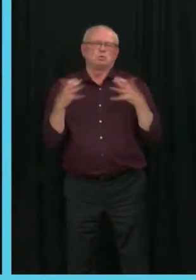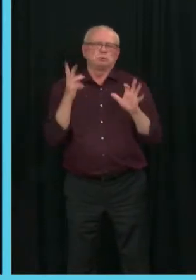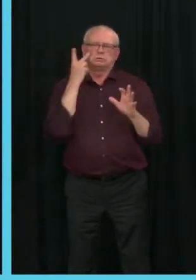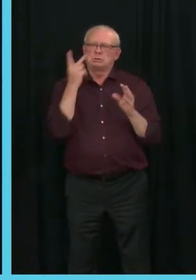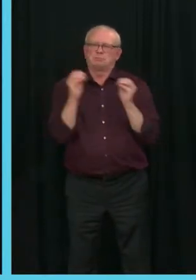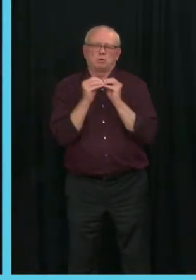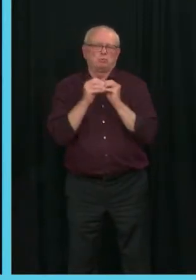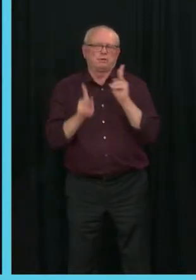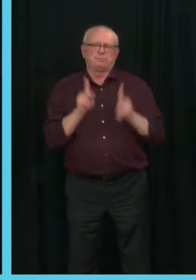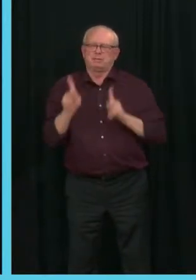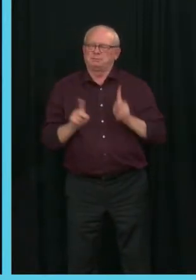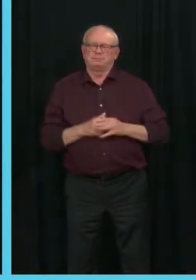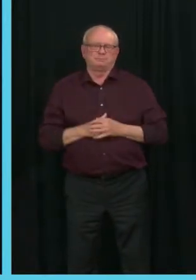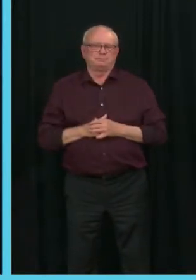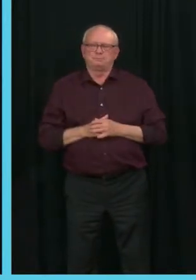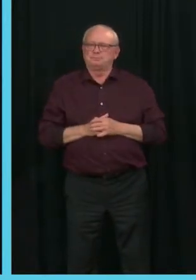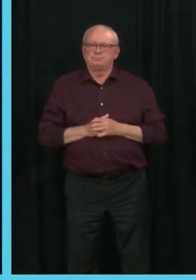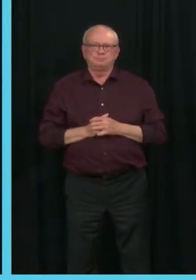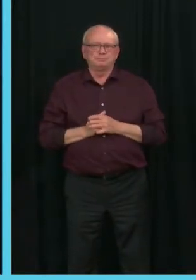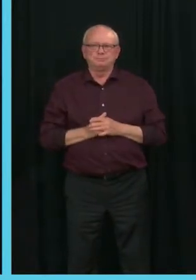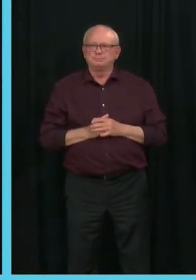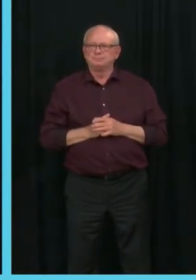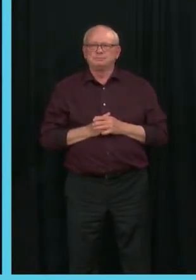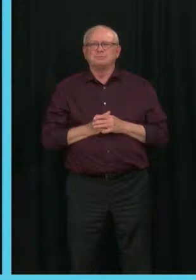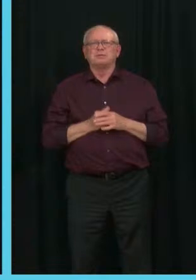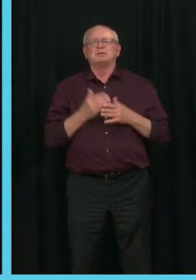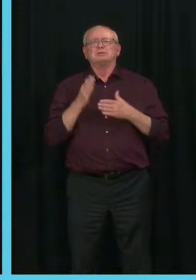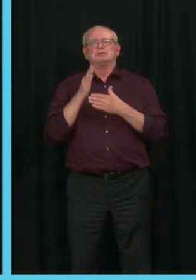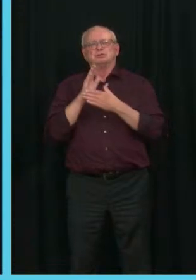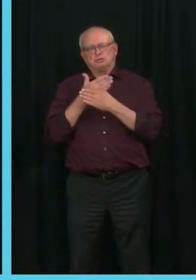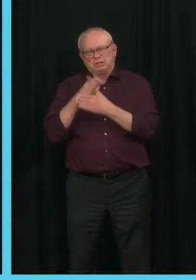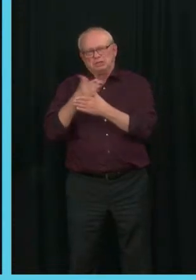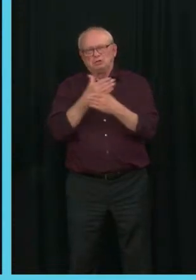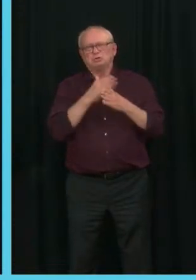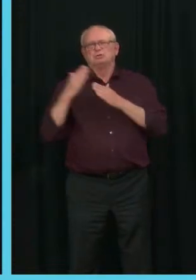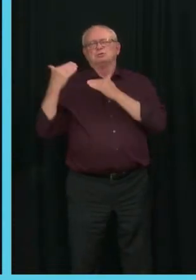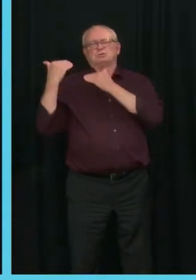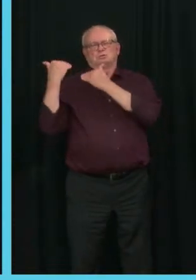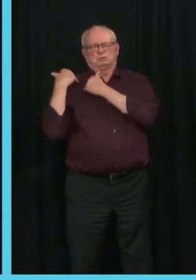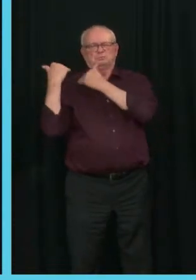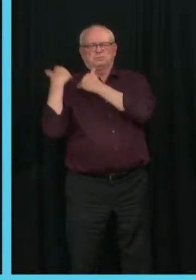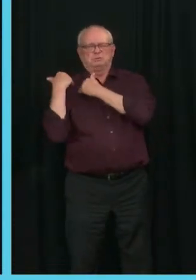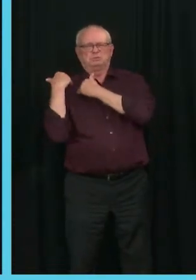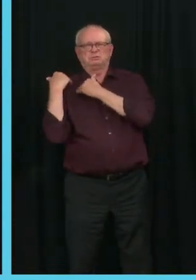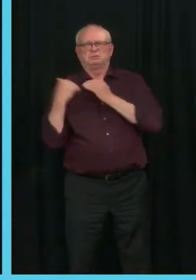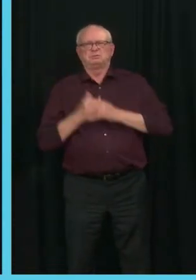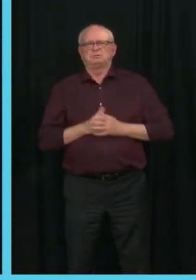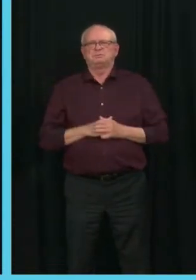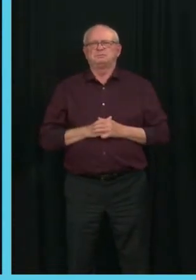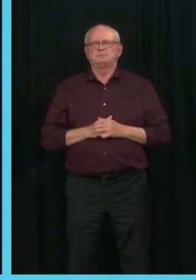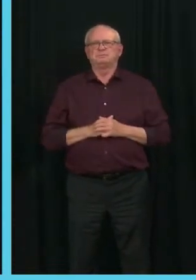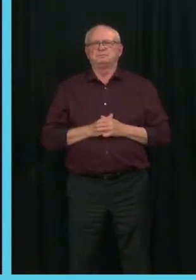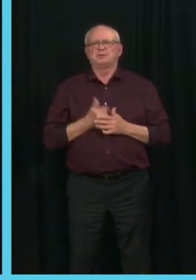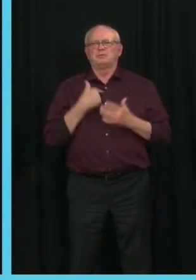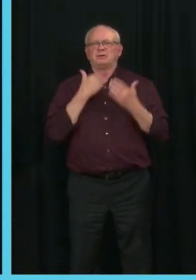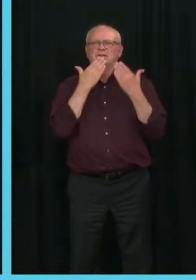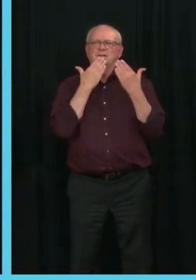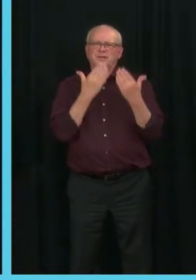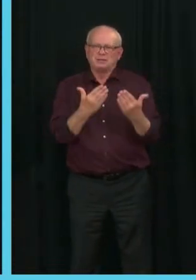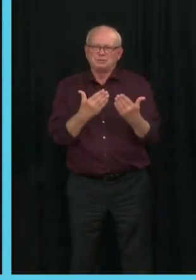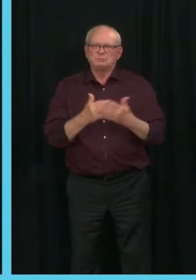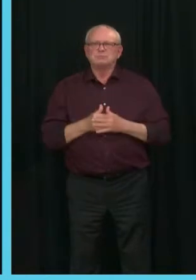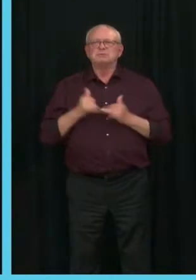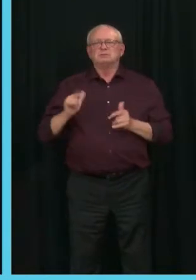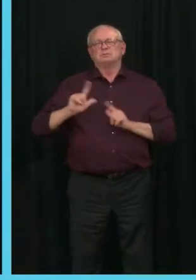kind of misinformation. So we all have a responsibility to combat that as well. Thank you, and with that, I will invite Minister Shandro to